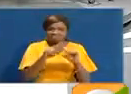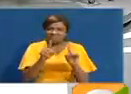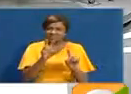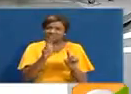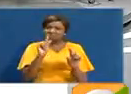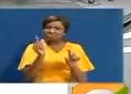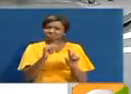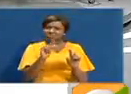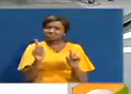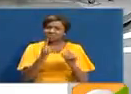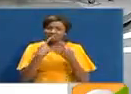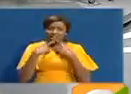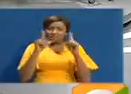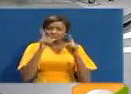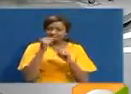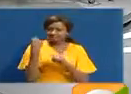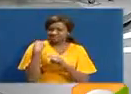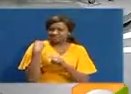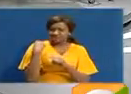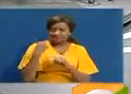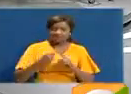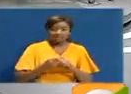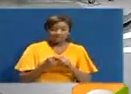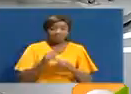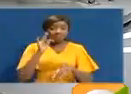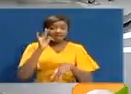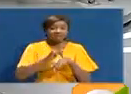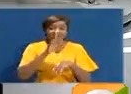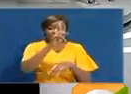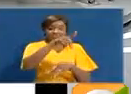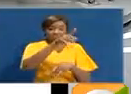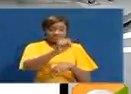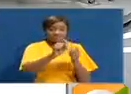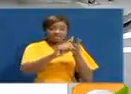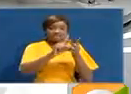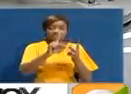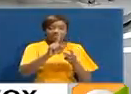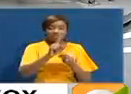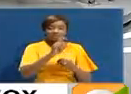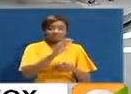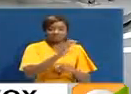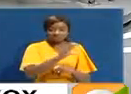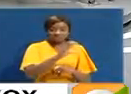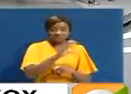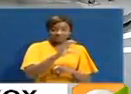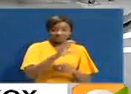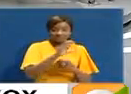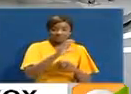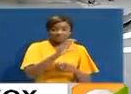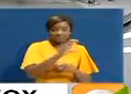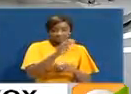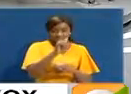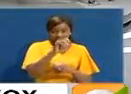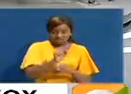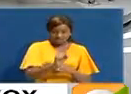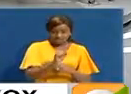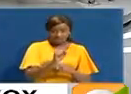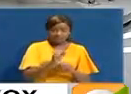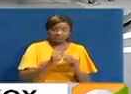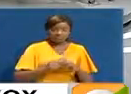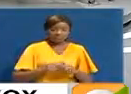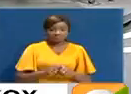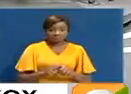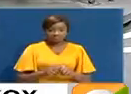in the reshuffle that was announced yesterday. Yeah, it affected PSs and Chief Administrative Secretaries, CAS. Quite some